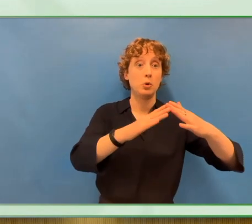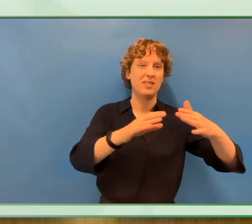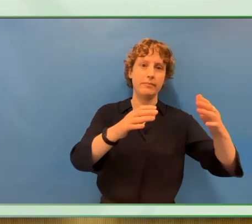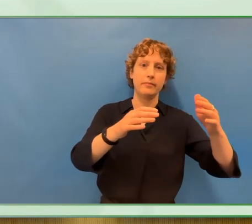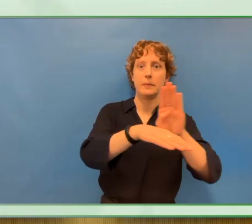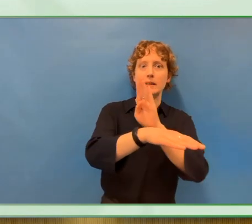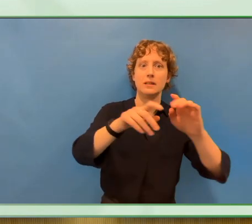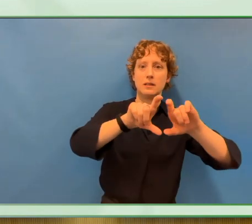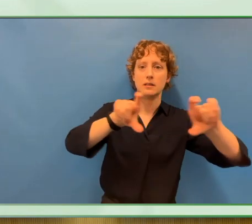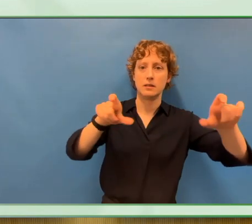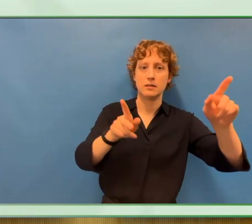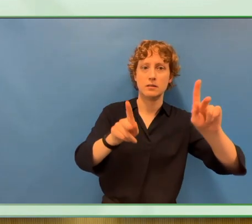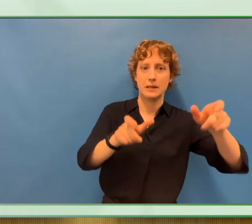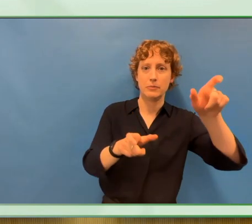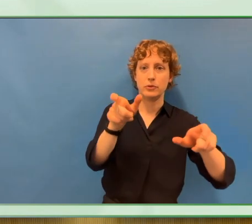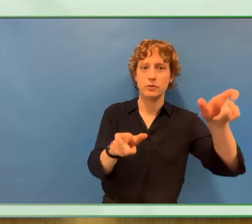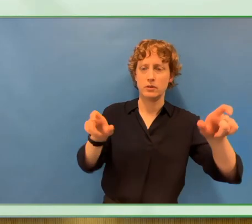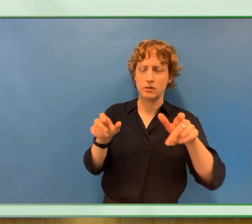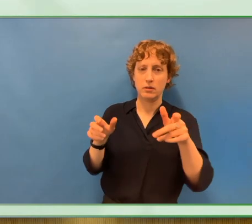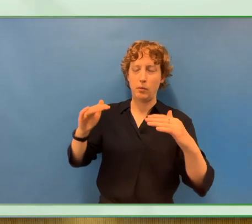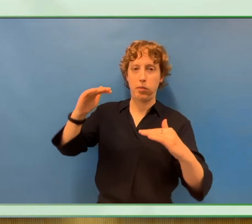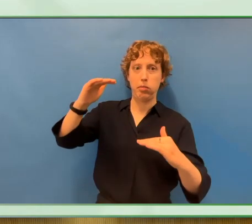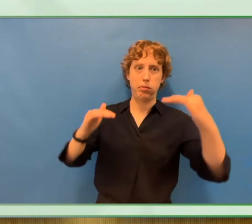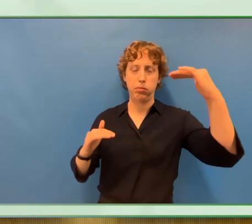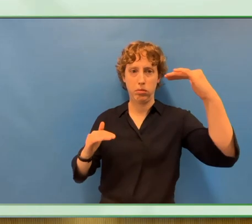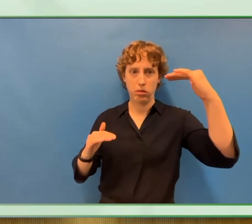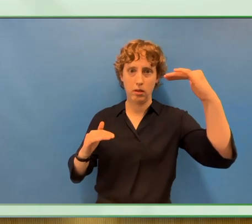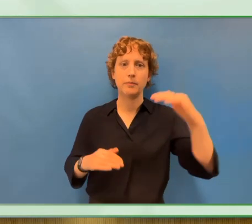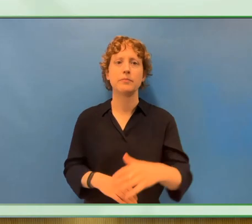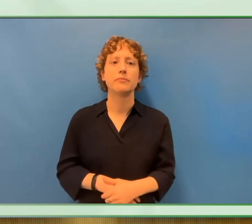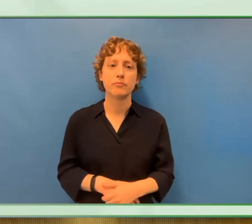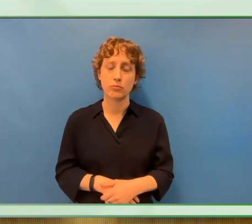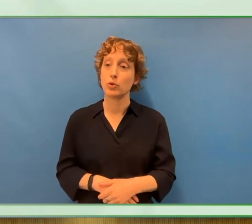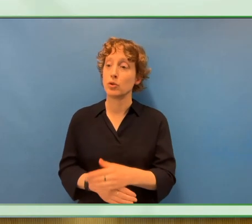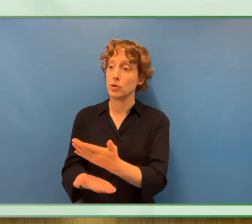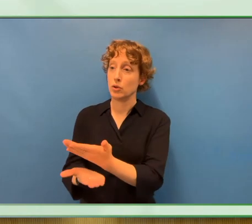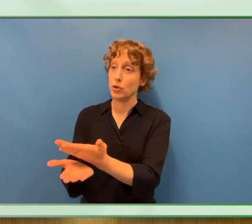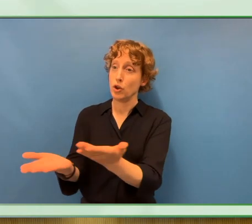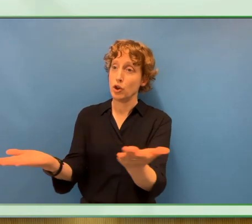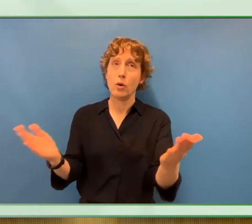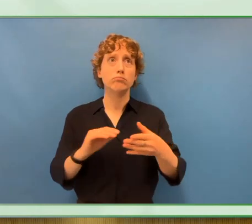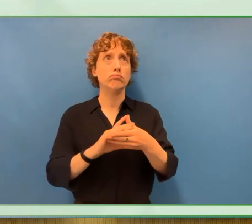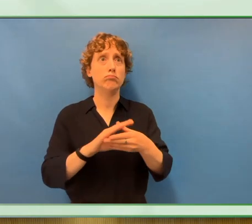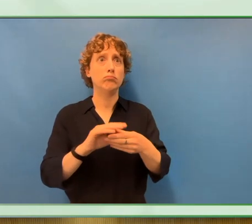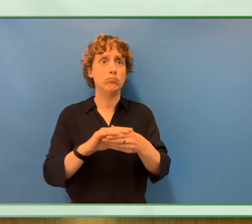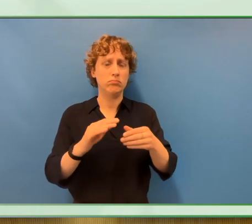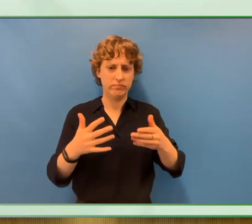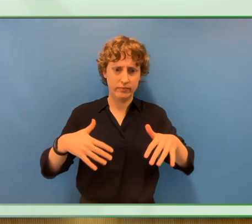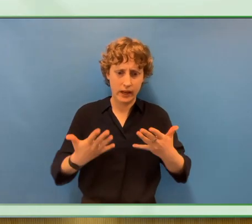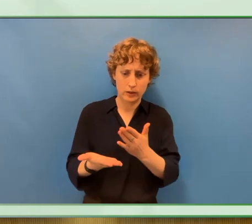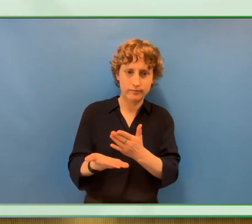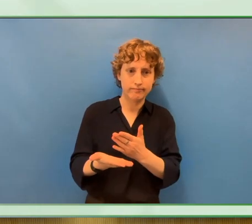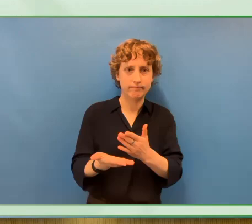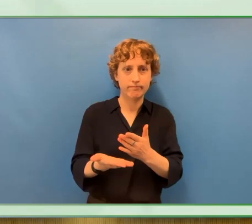you are sharing your immediate experience on how to, say, navigate, opening doors,